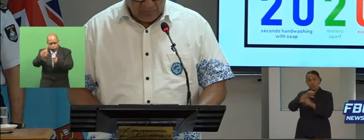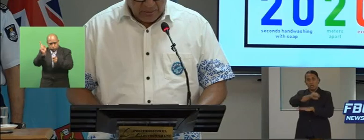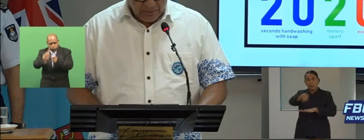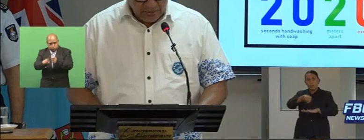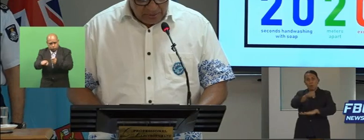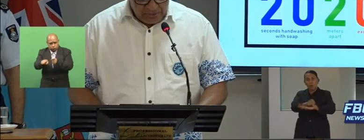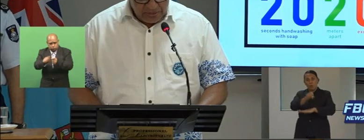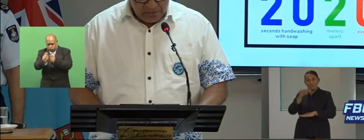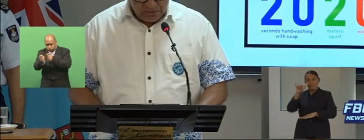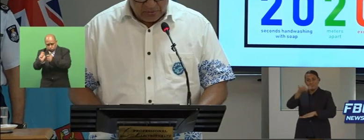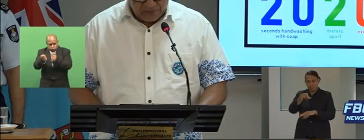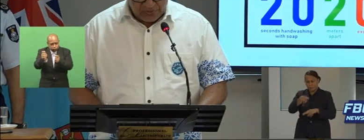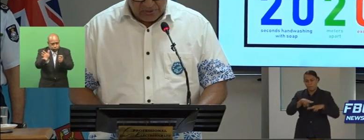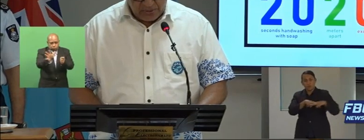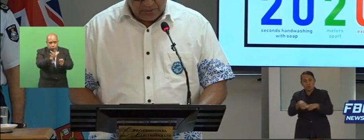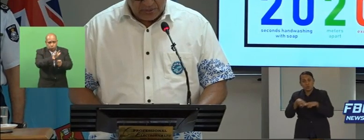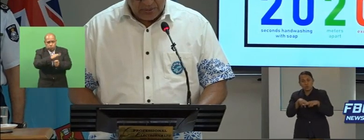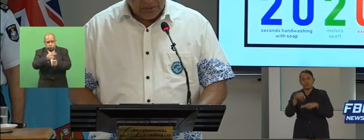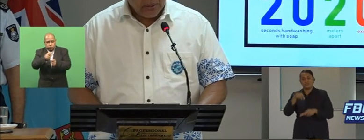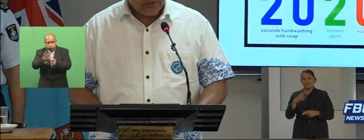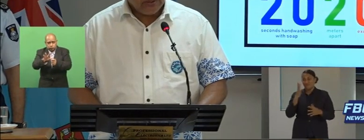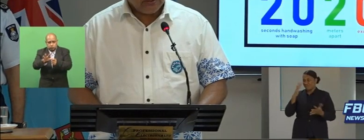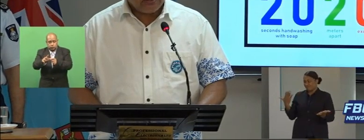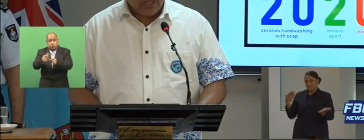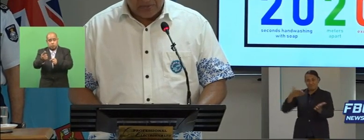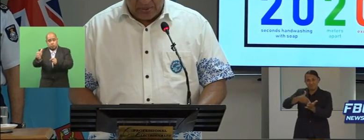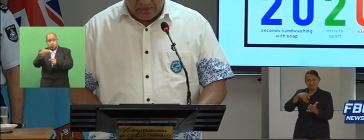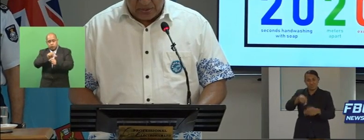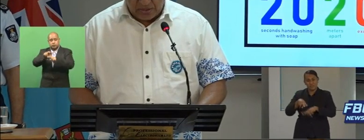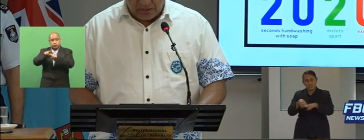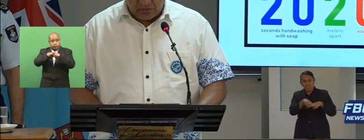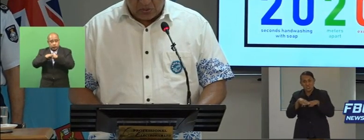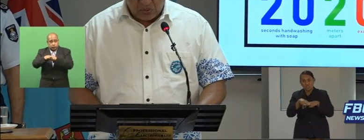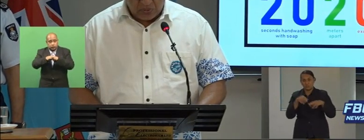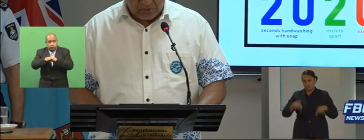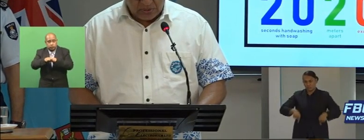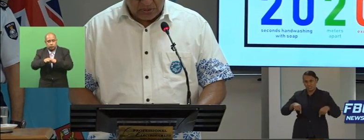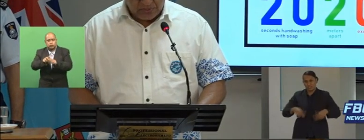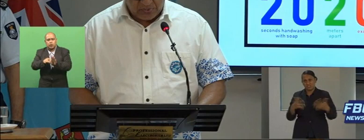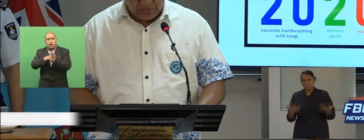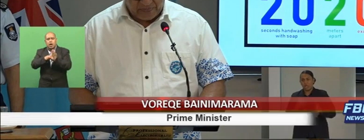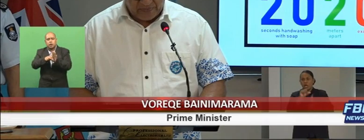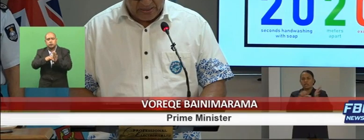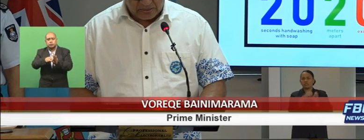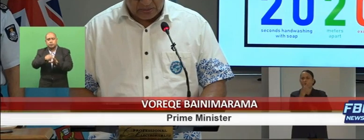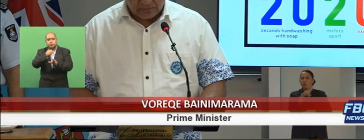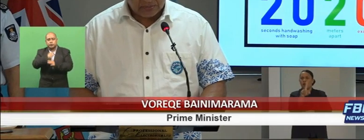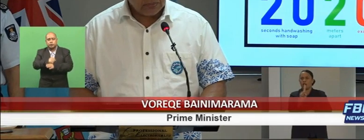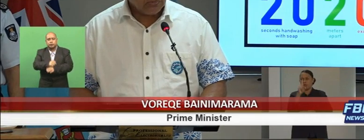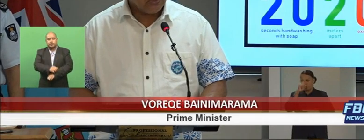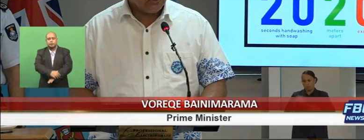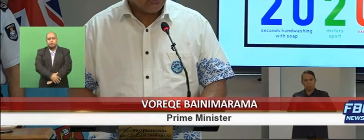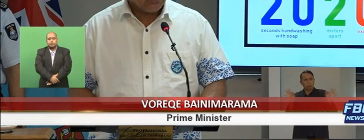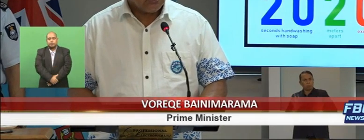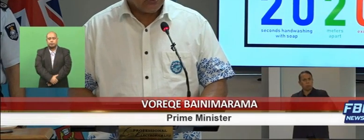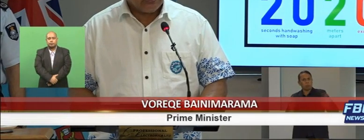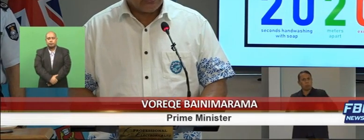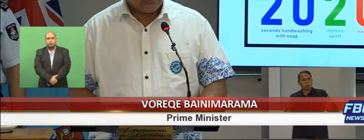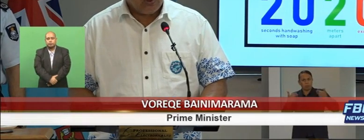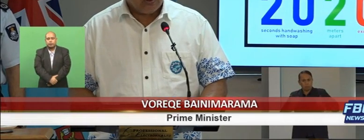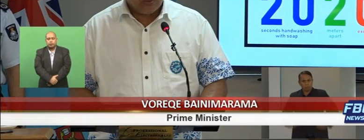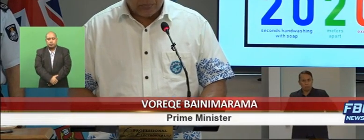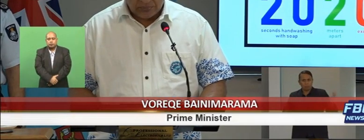tested. Since his return to Fiji, this young man has not shown a single symptom of the virus. You